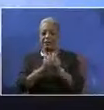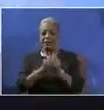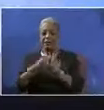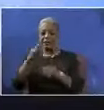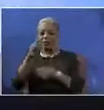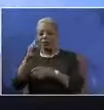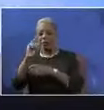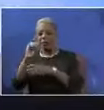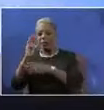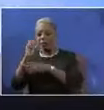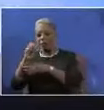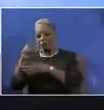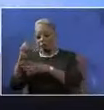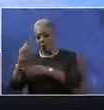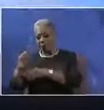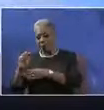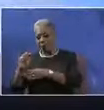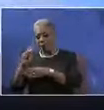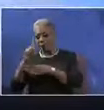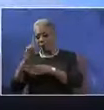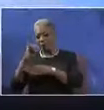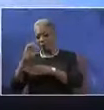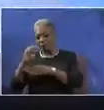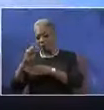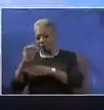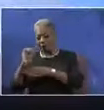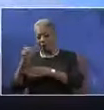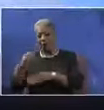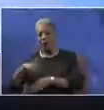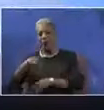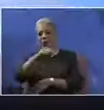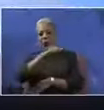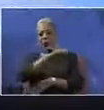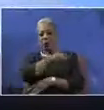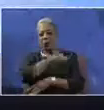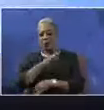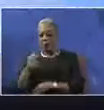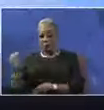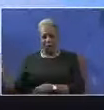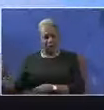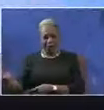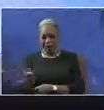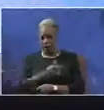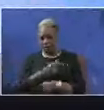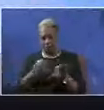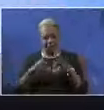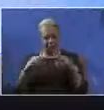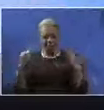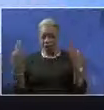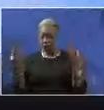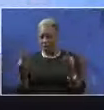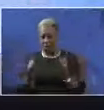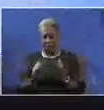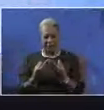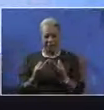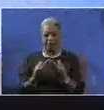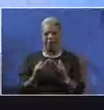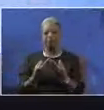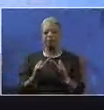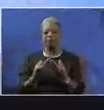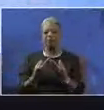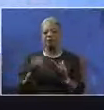know we are all family, and we love you, and you're in our thoughts and our prayers. My wife would have me to tell you, Diane, that